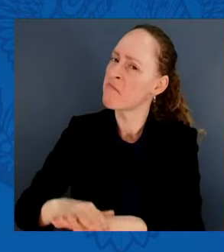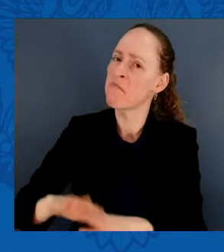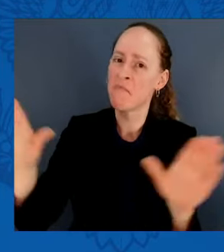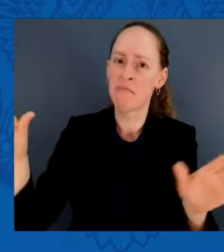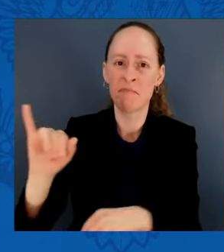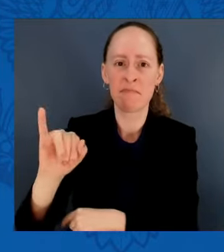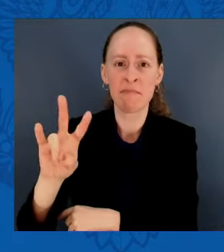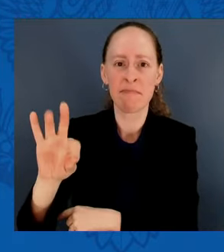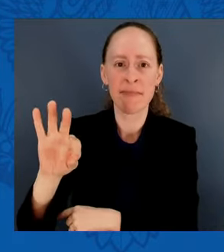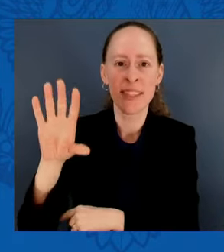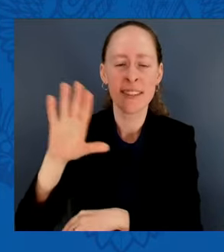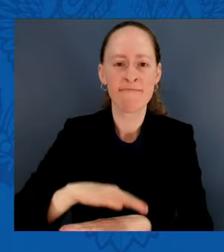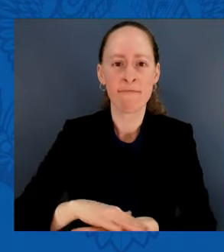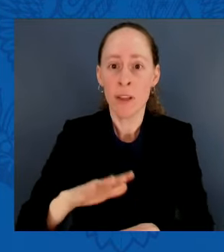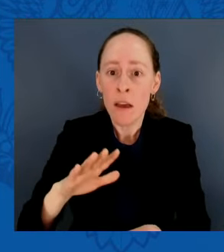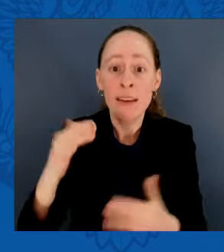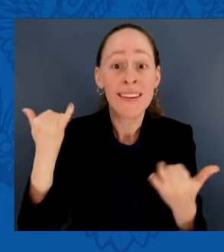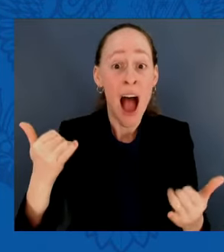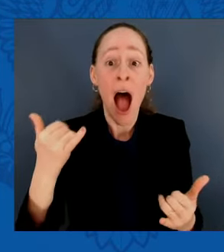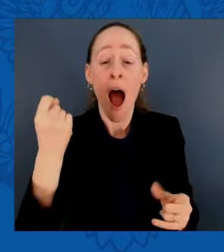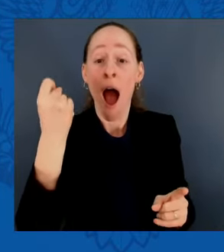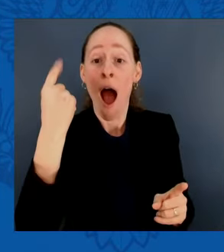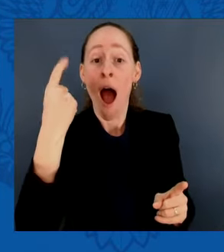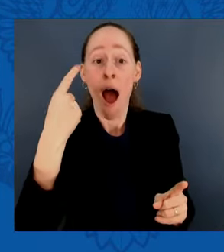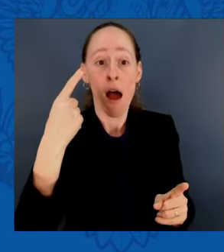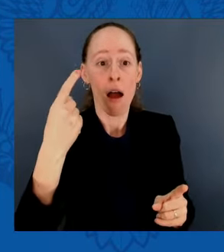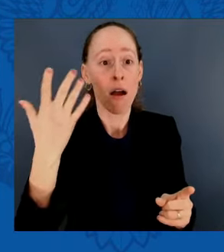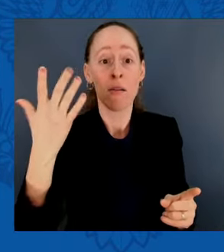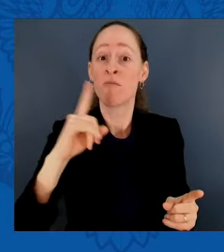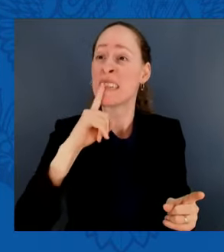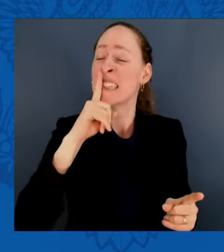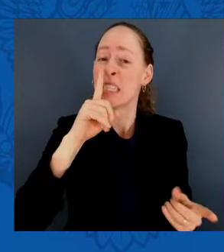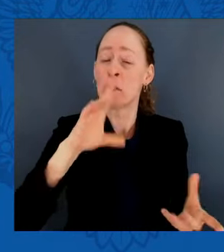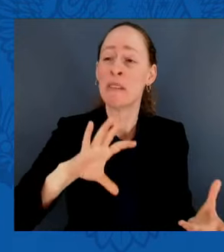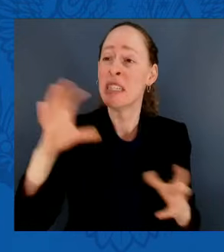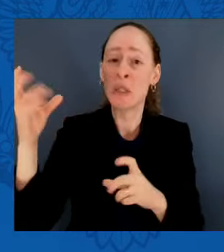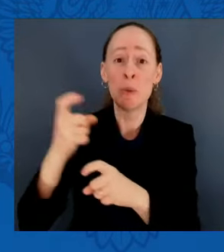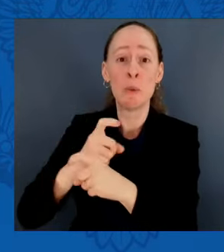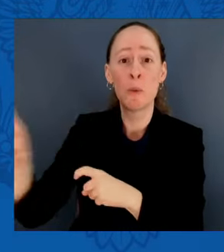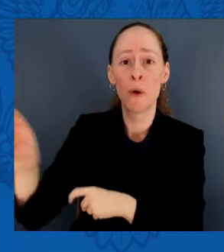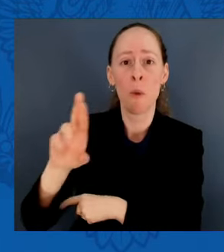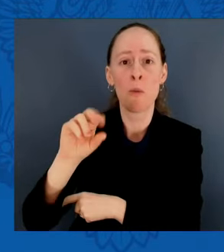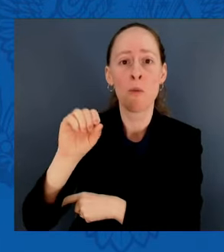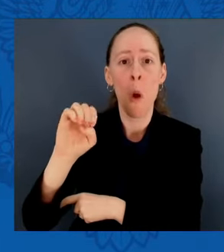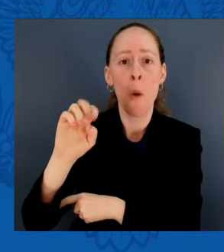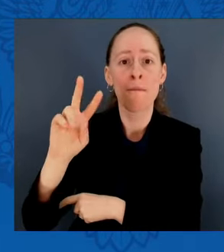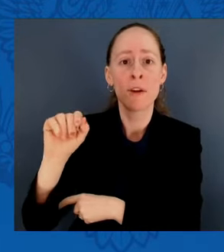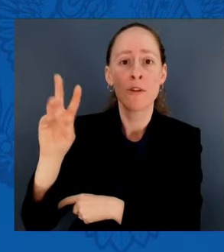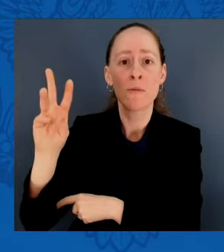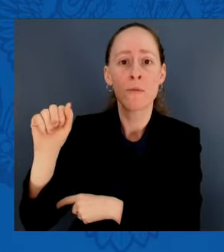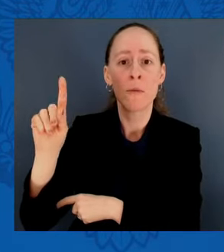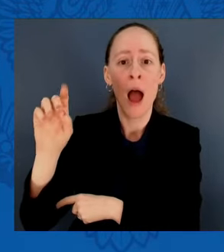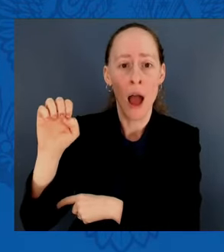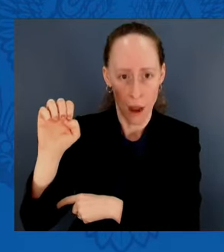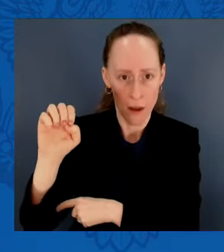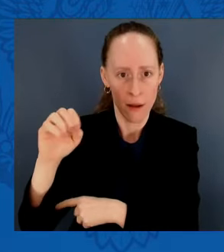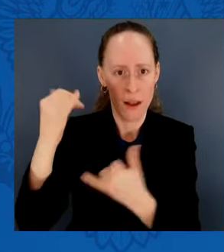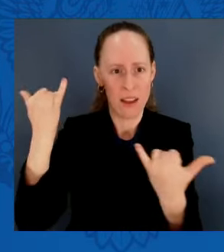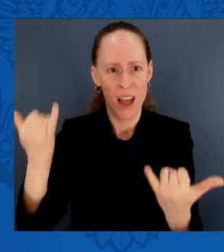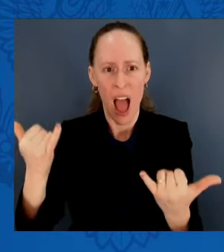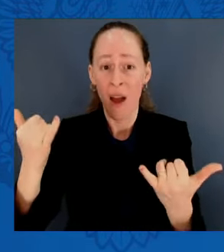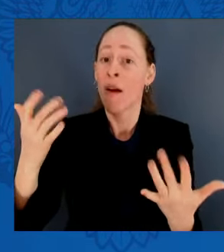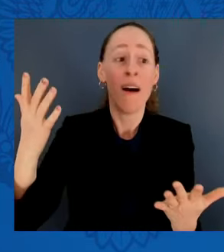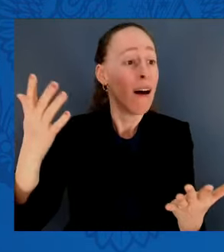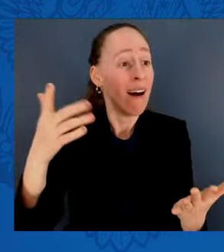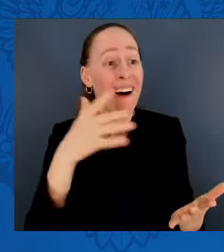She was told her dream would have to wait. What her family had got through should never have happened. Unless Congress acts, it could happen again. So